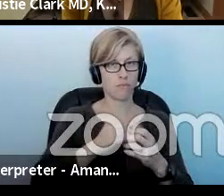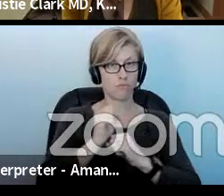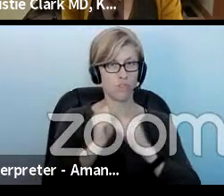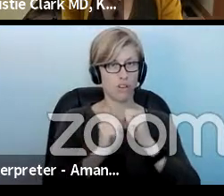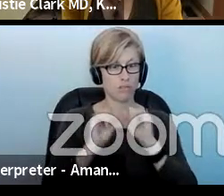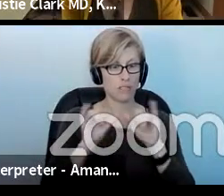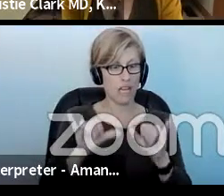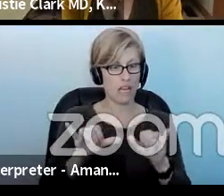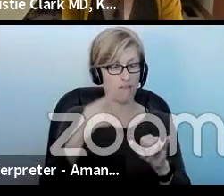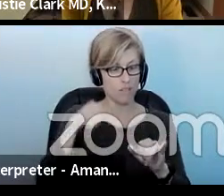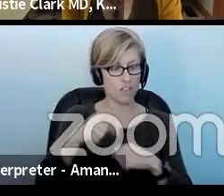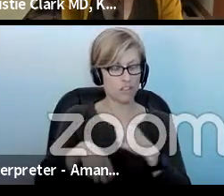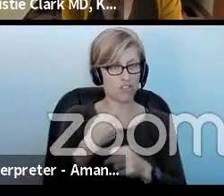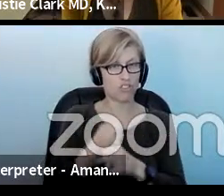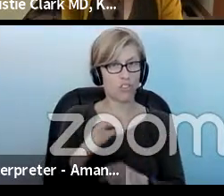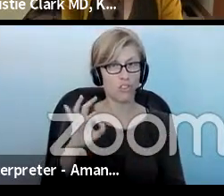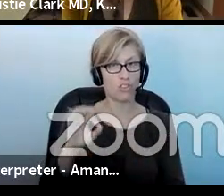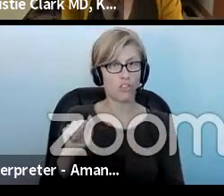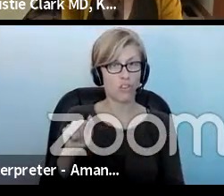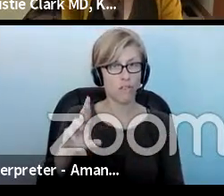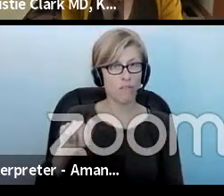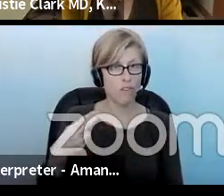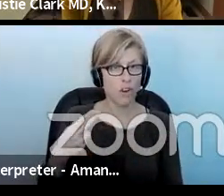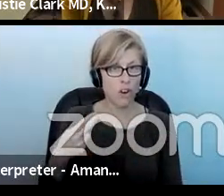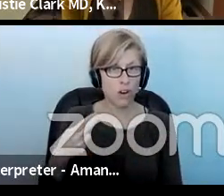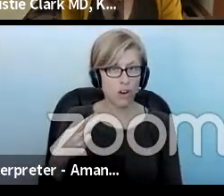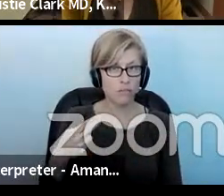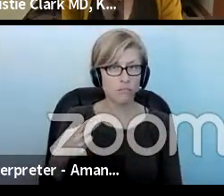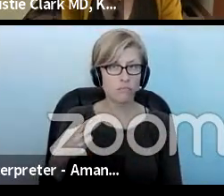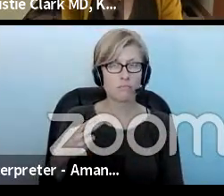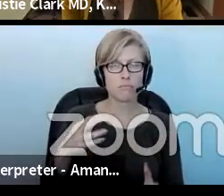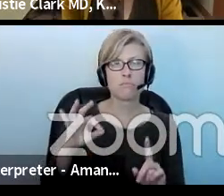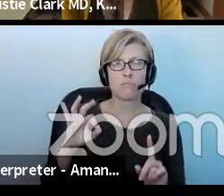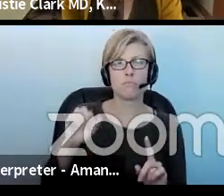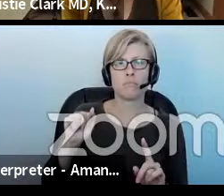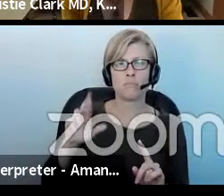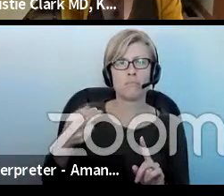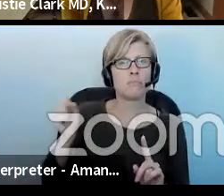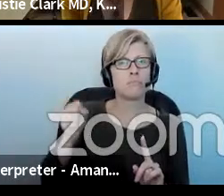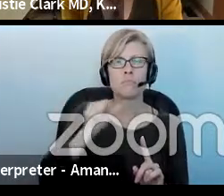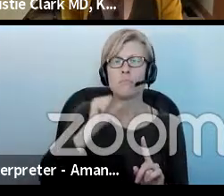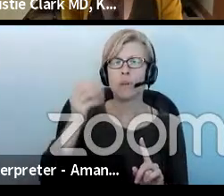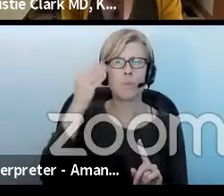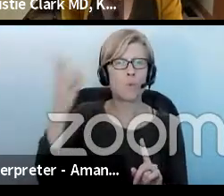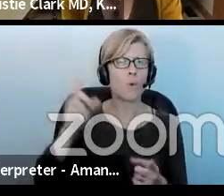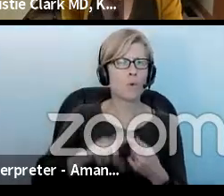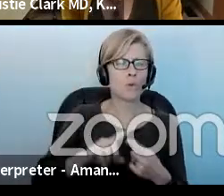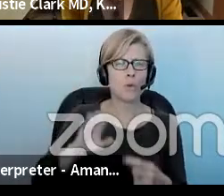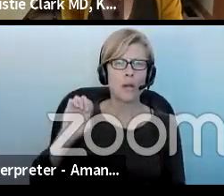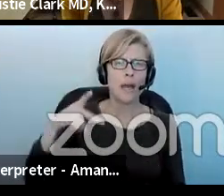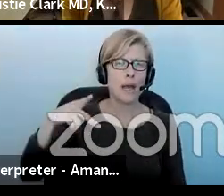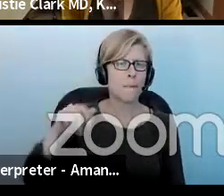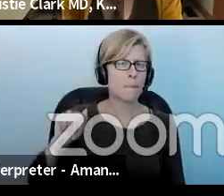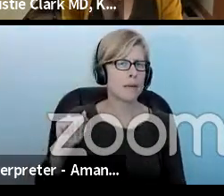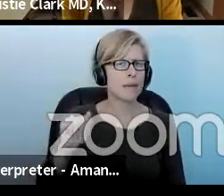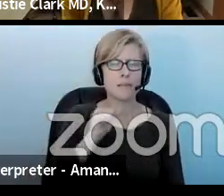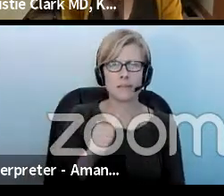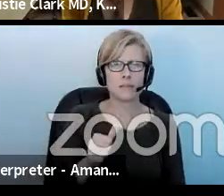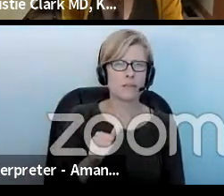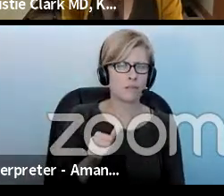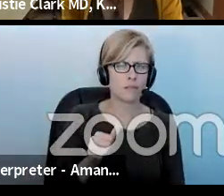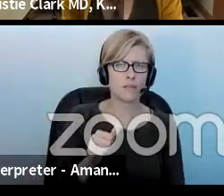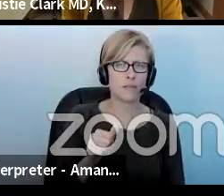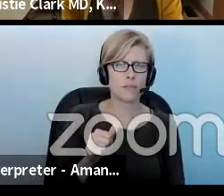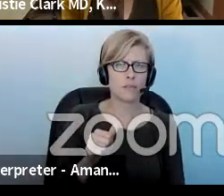Farah? Yeah, and it's not being reported to EPI. As my understanding is, I